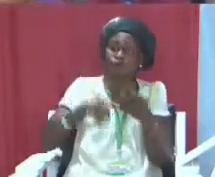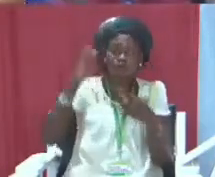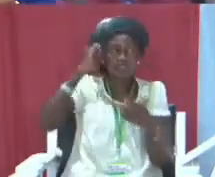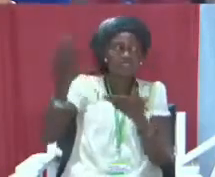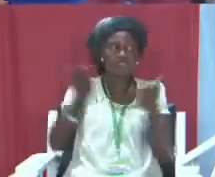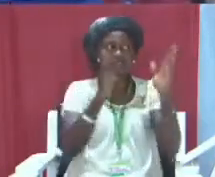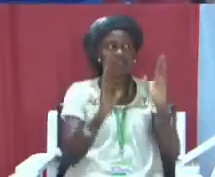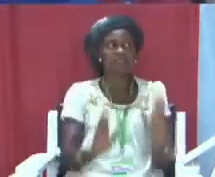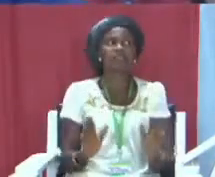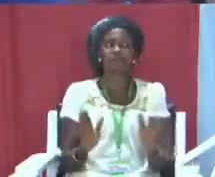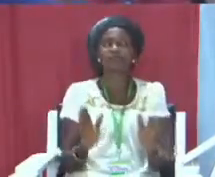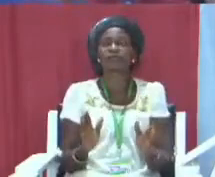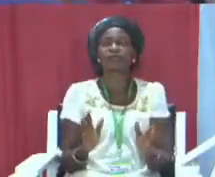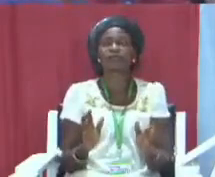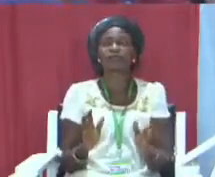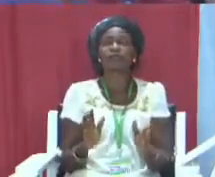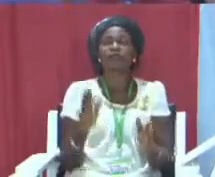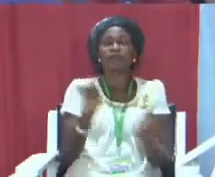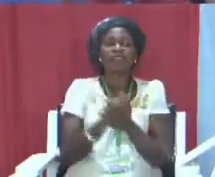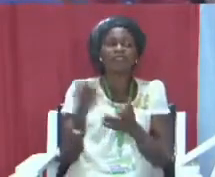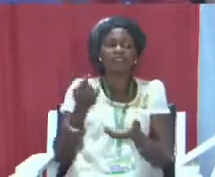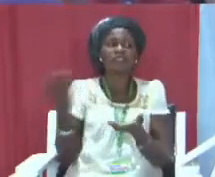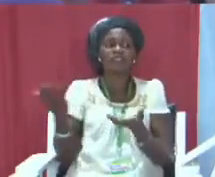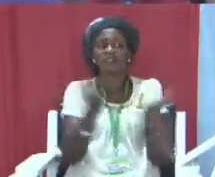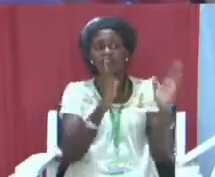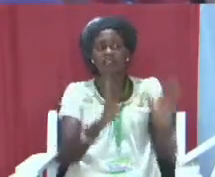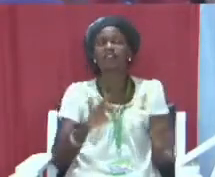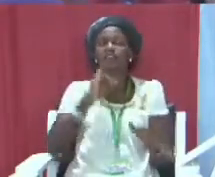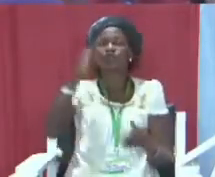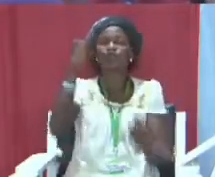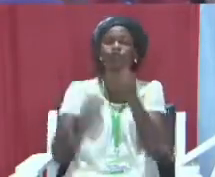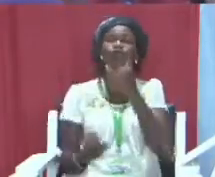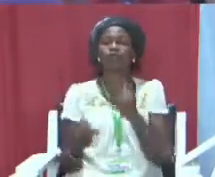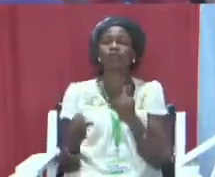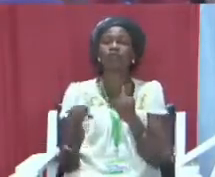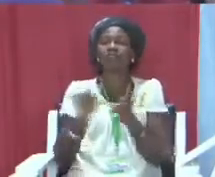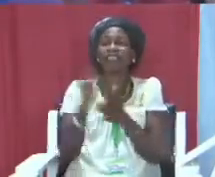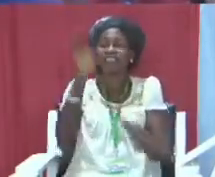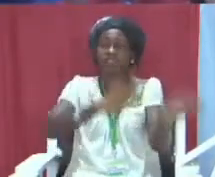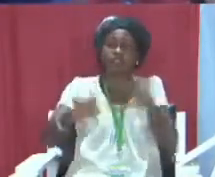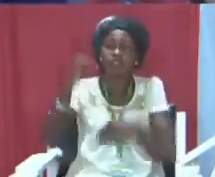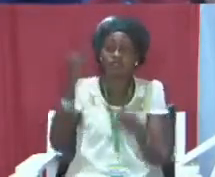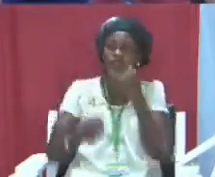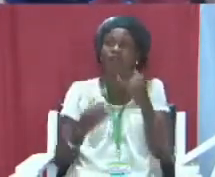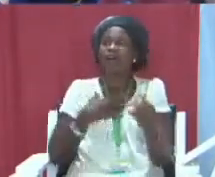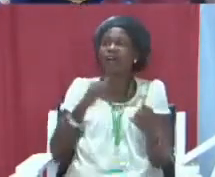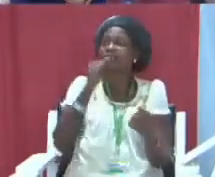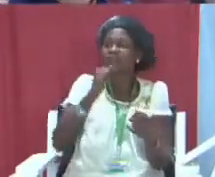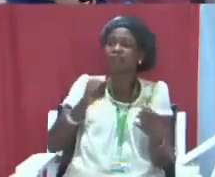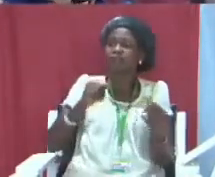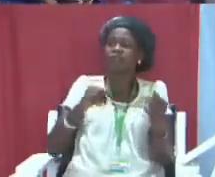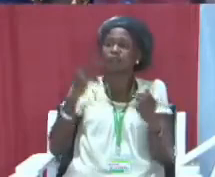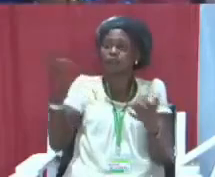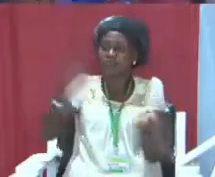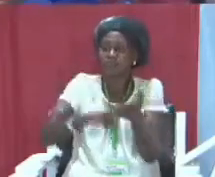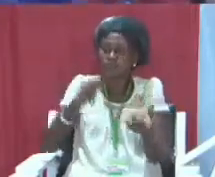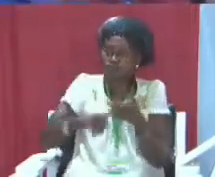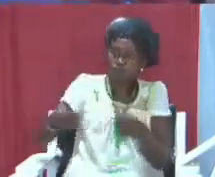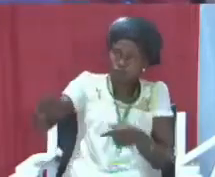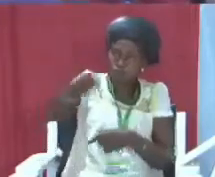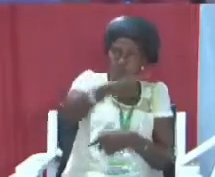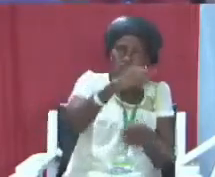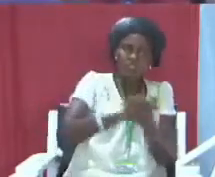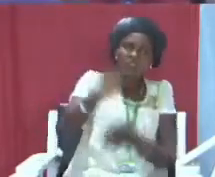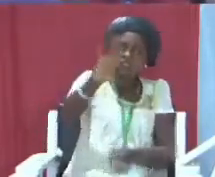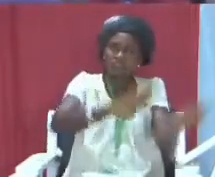servant that the siege is over. And I am repeating to you that